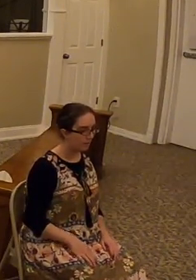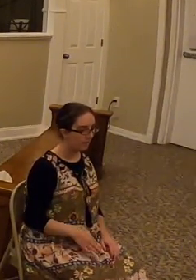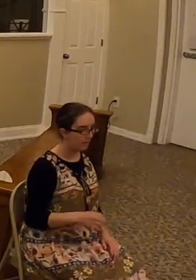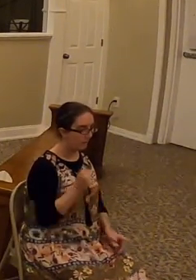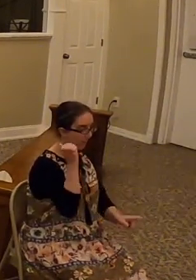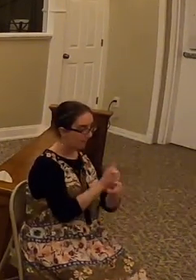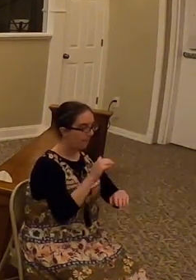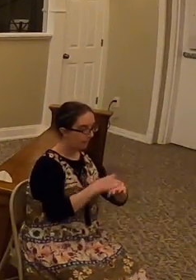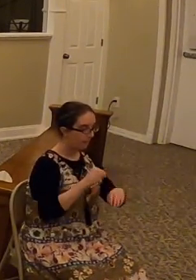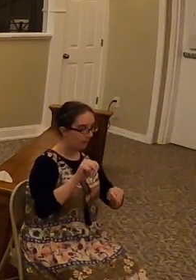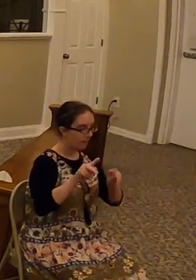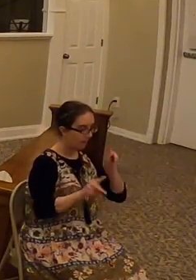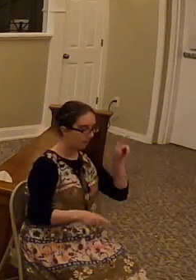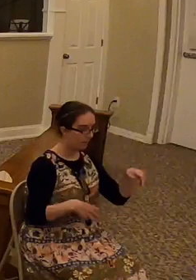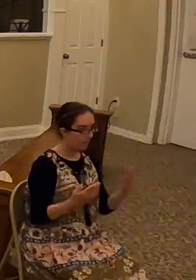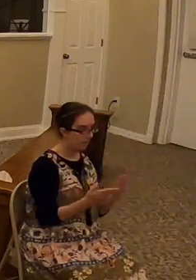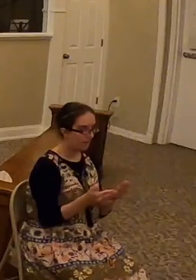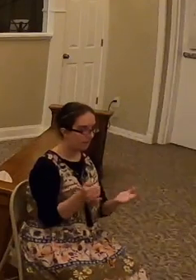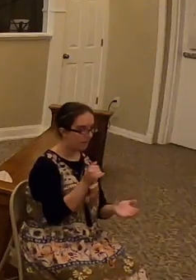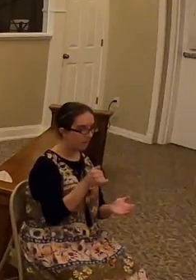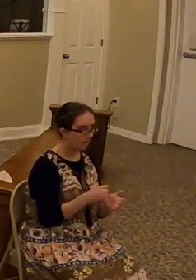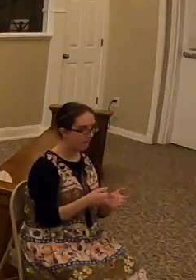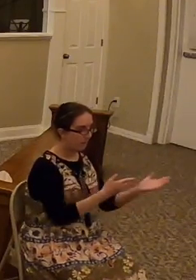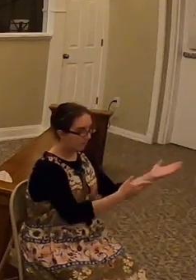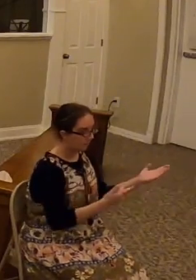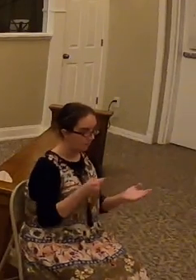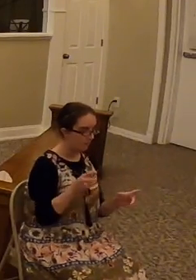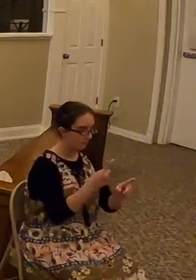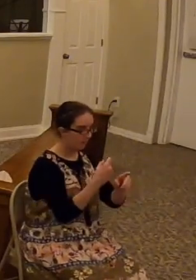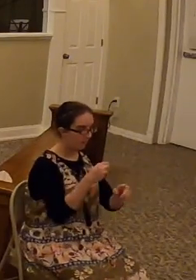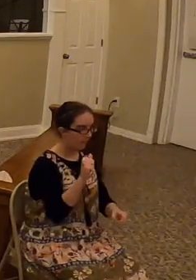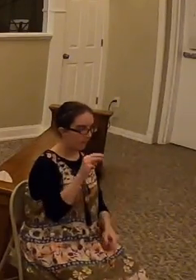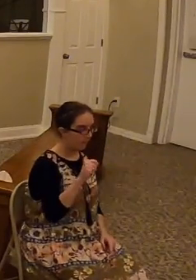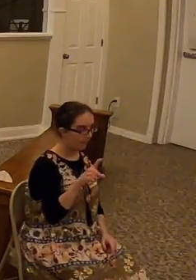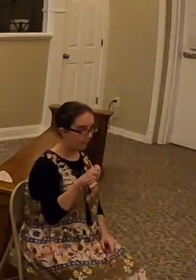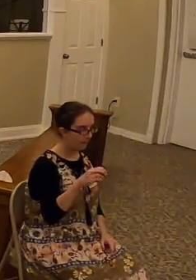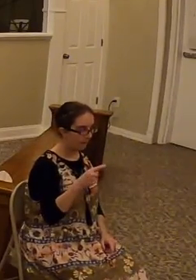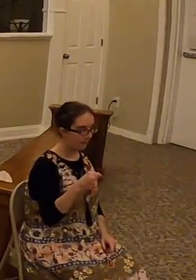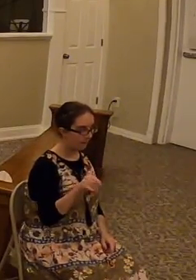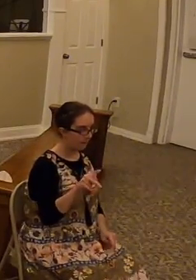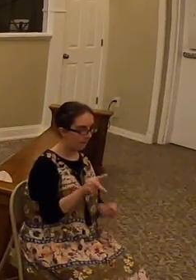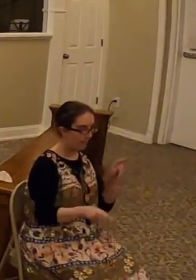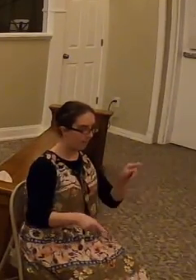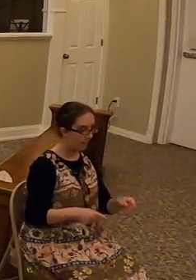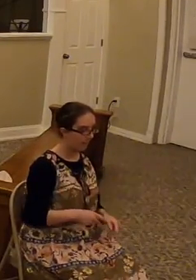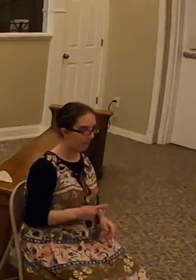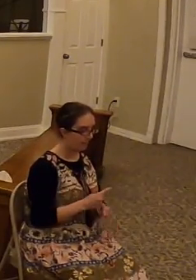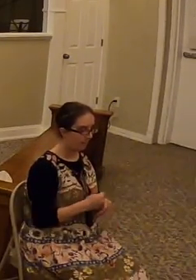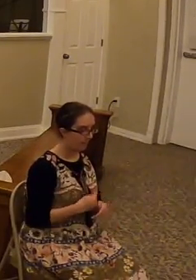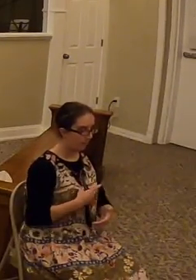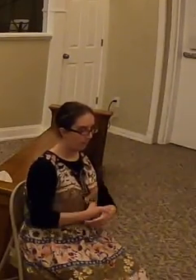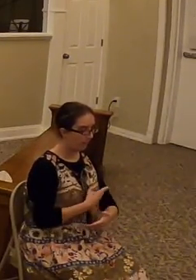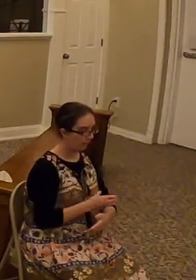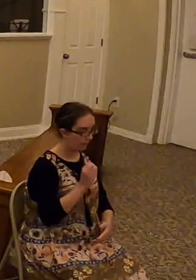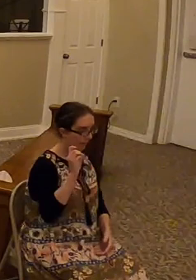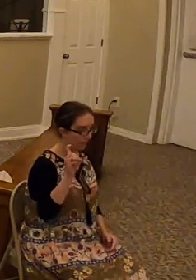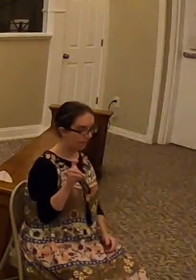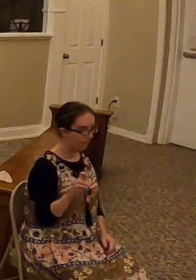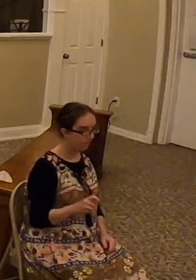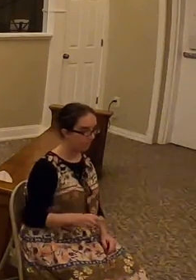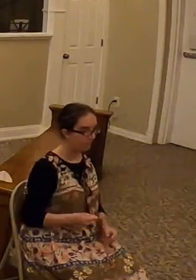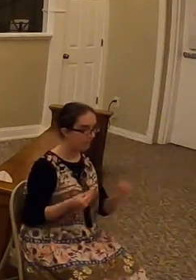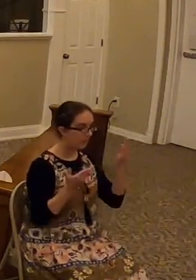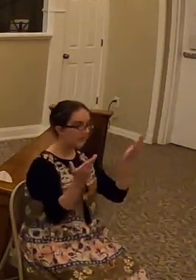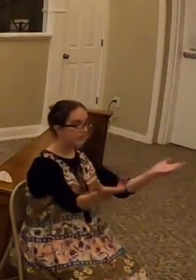but he blamed it on the people. Here he is again. They have brought them from the Amalekites, for the people spared the best of the sheep and of the oxen